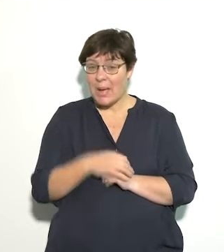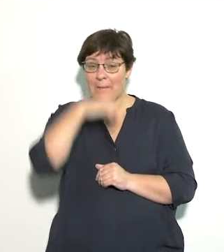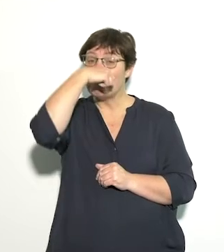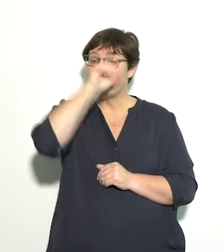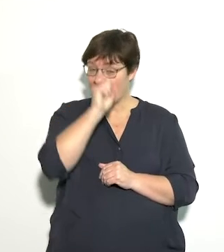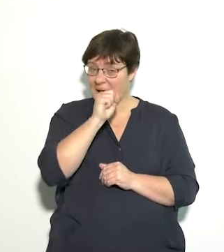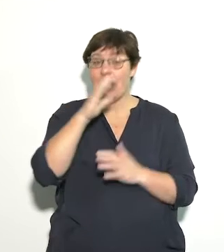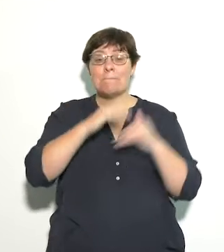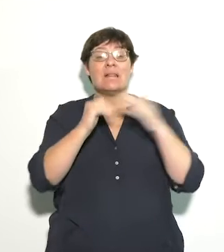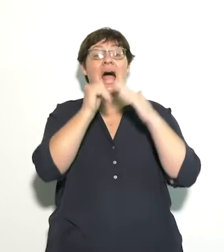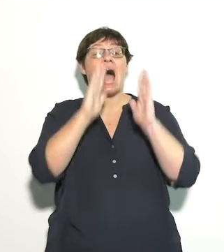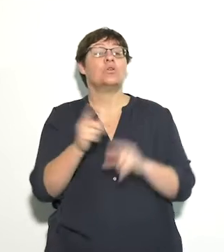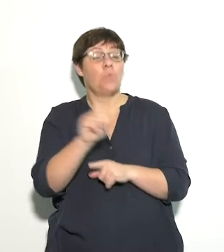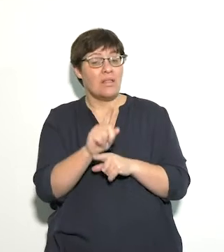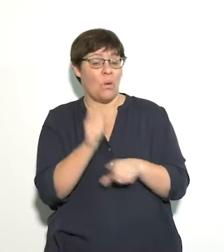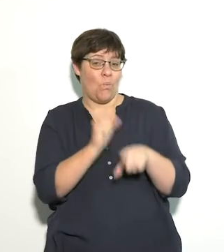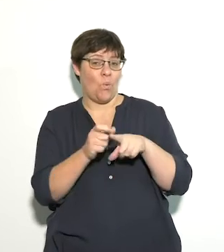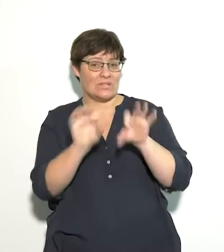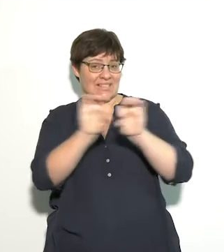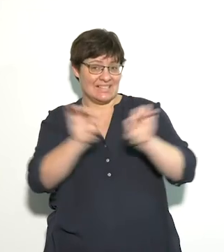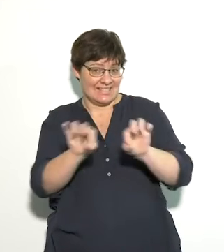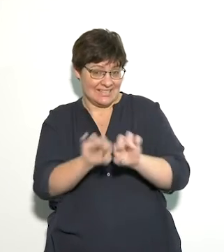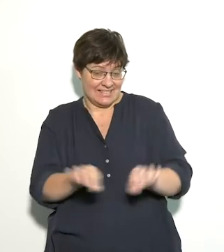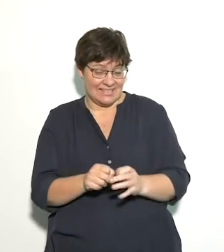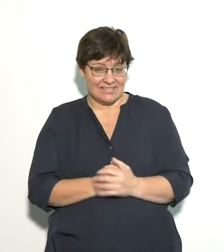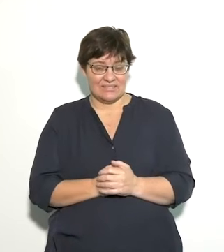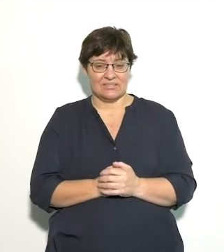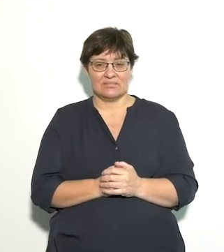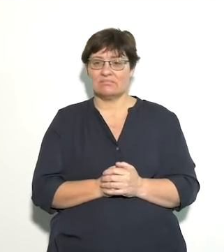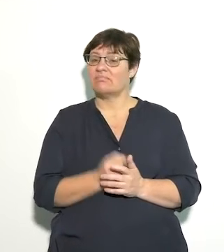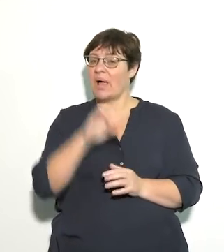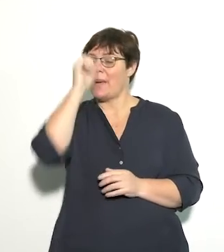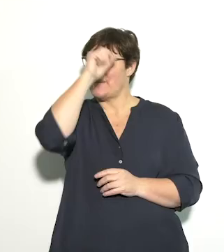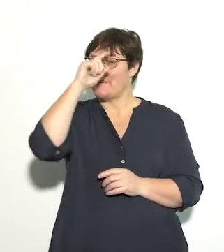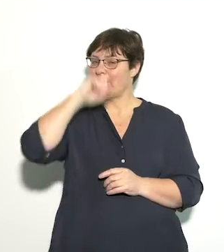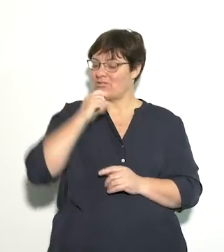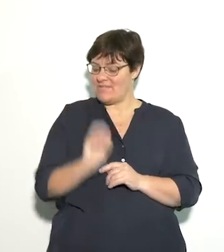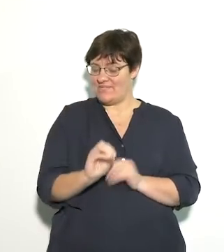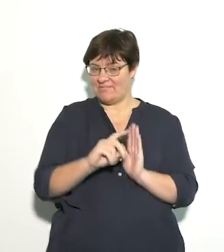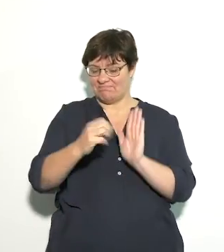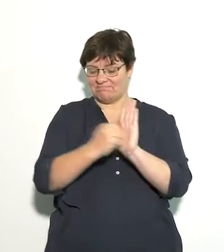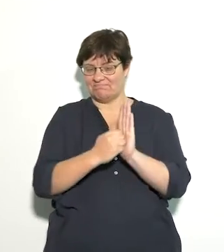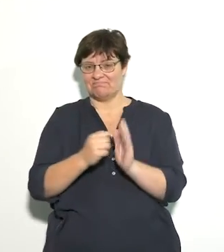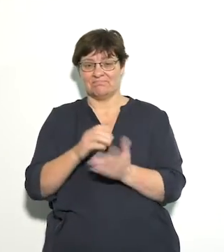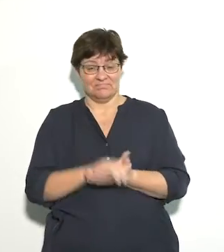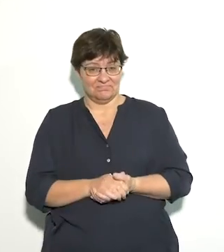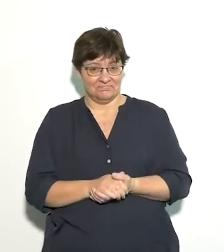the little pig that built his house with sticks. And there's the picture over there.